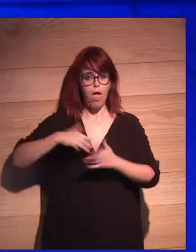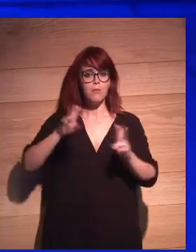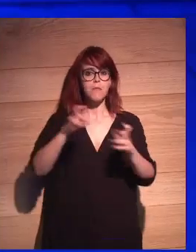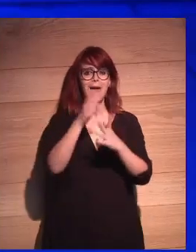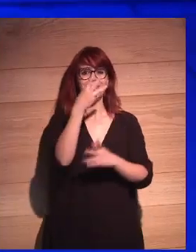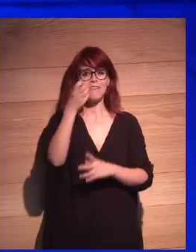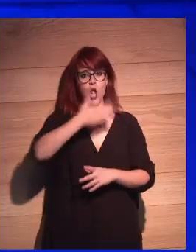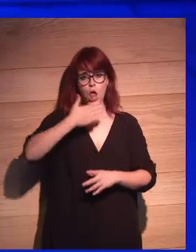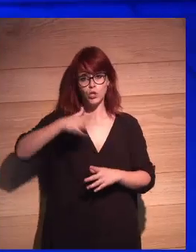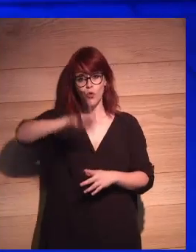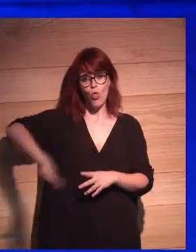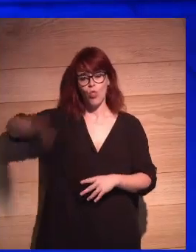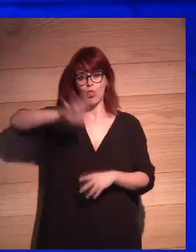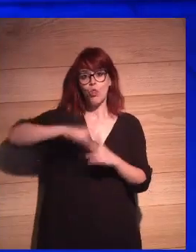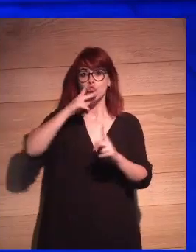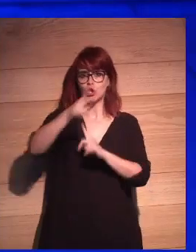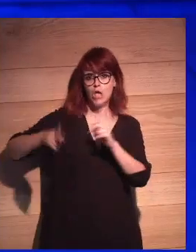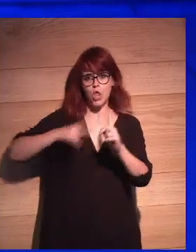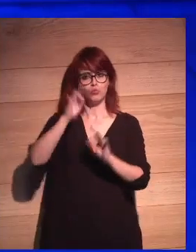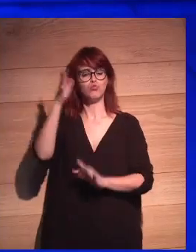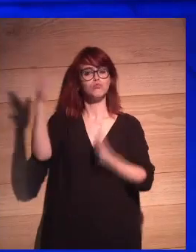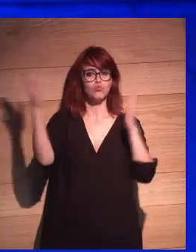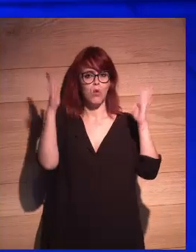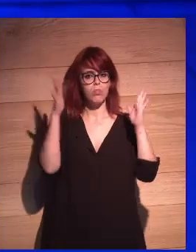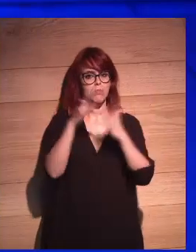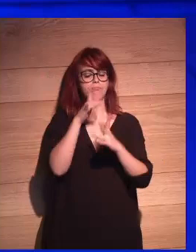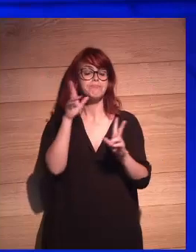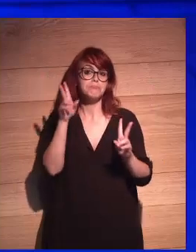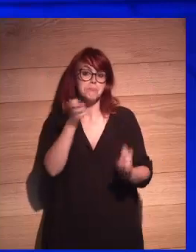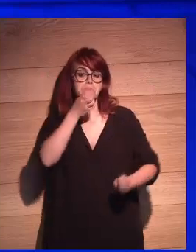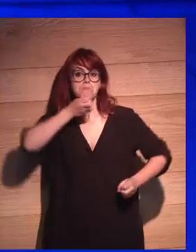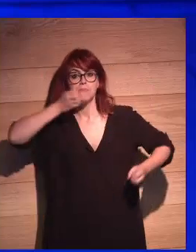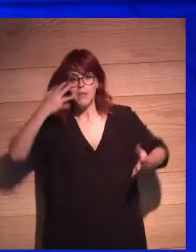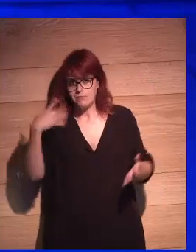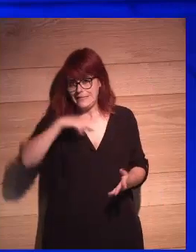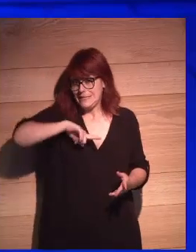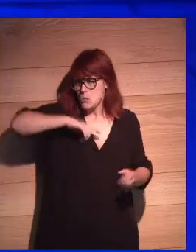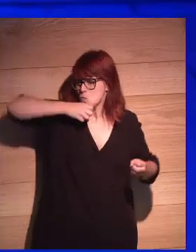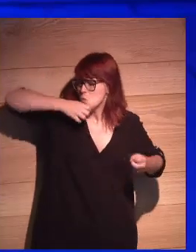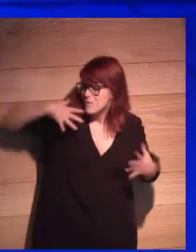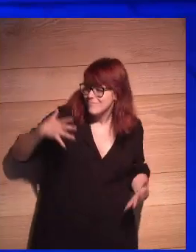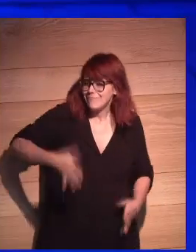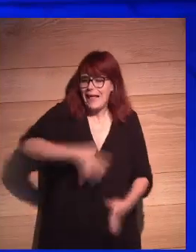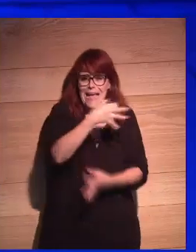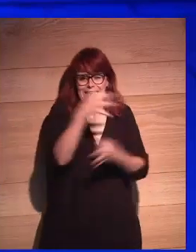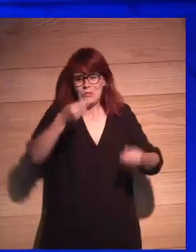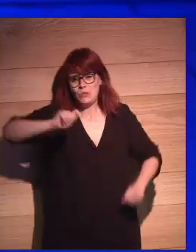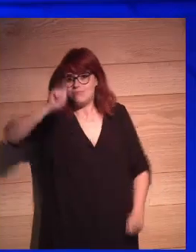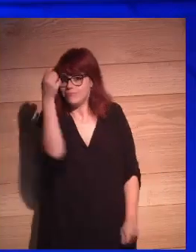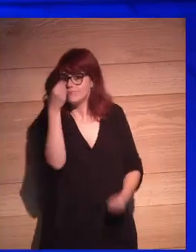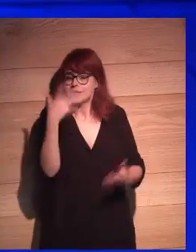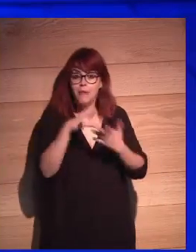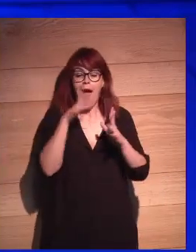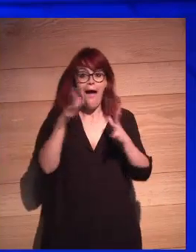knowledge. We have tested this for 2 years in over 30 schools, and the success